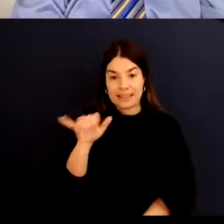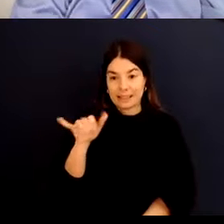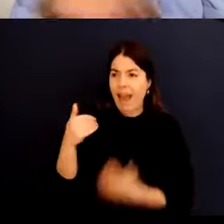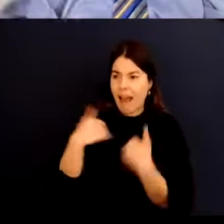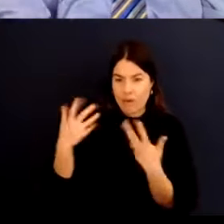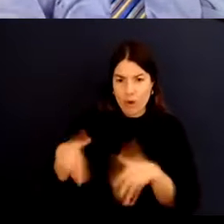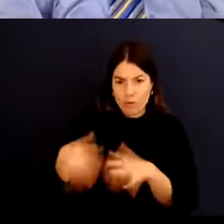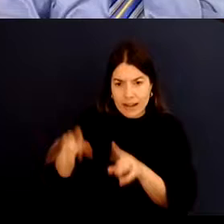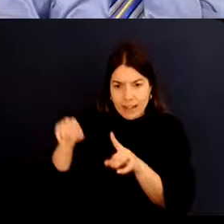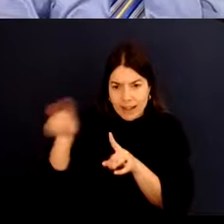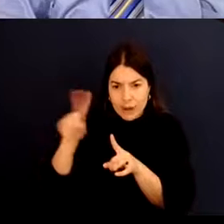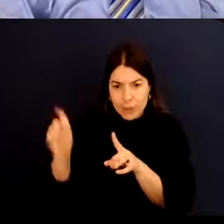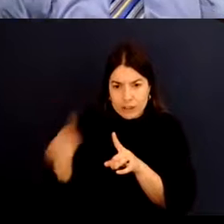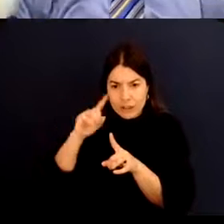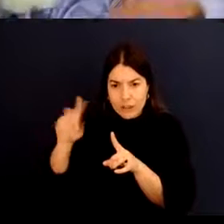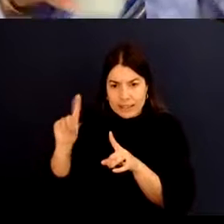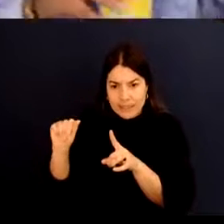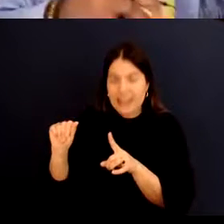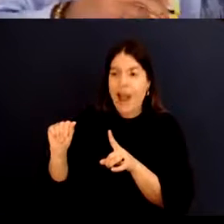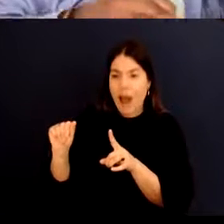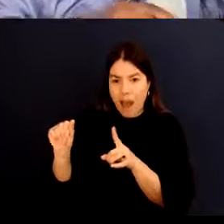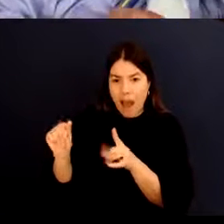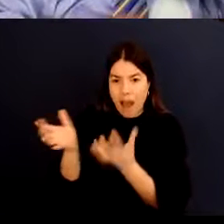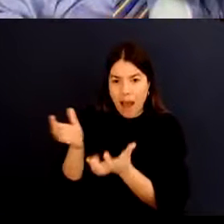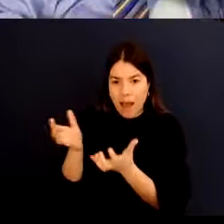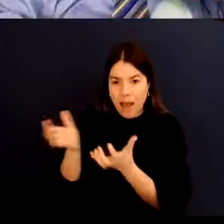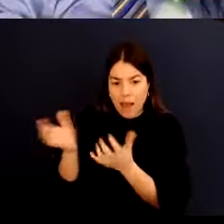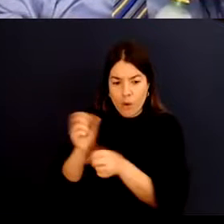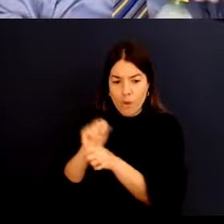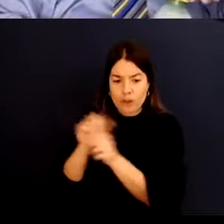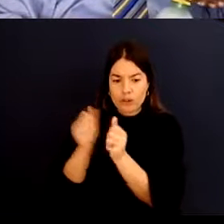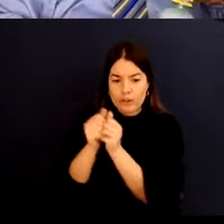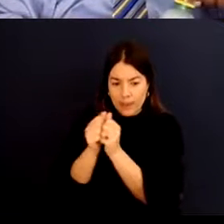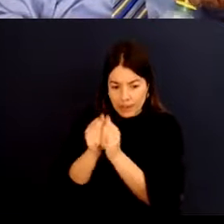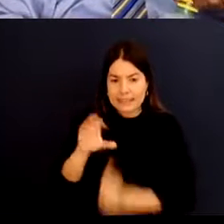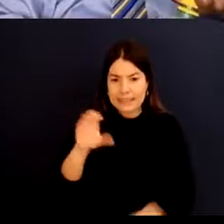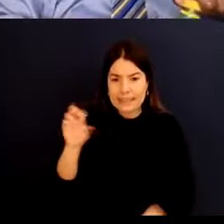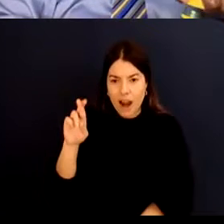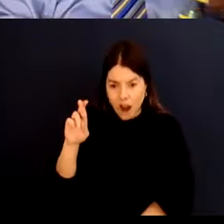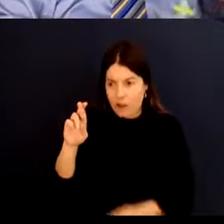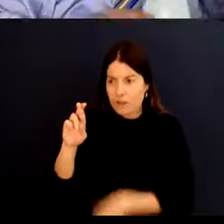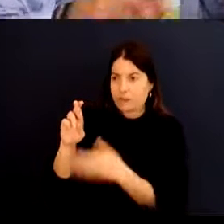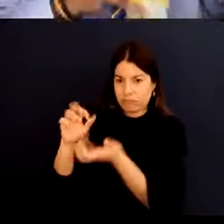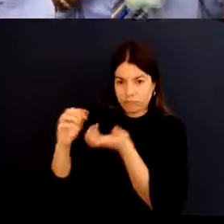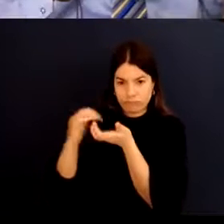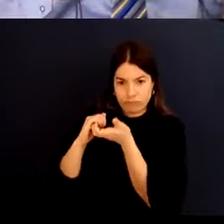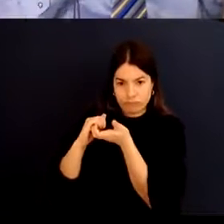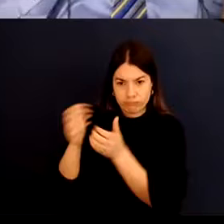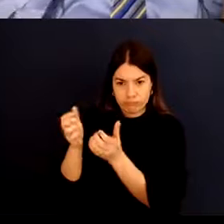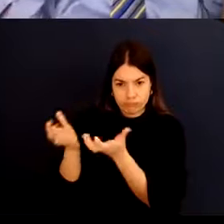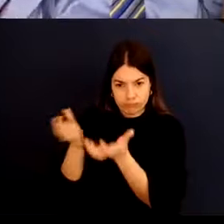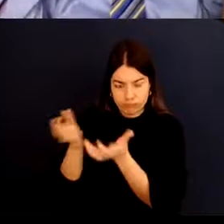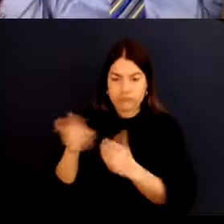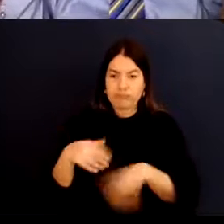that to other council members and see how we can work together to get a CCR over to council to be on the agenda